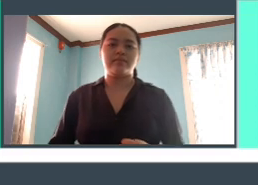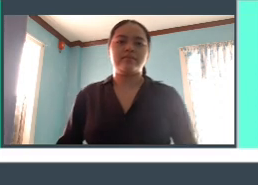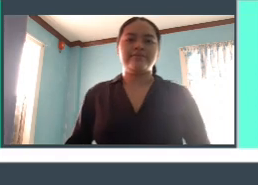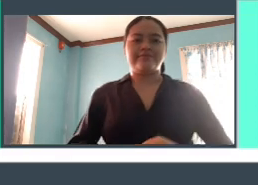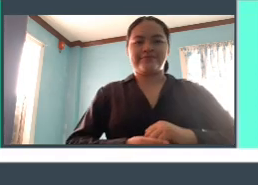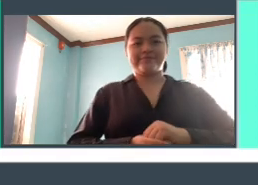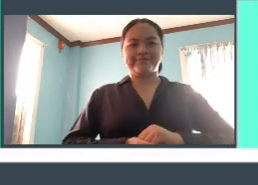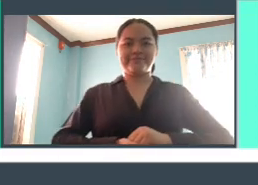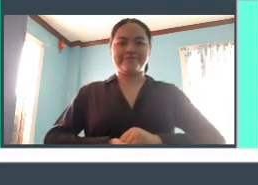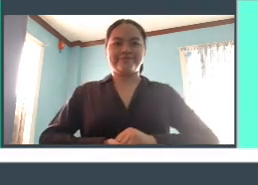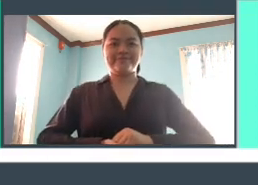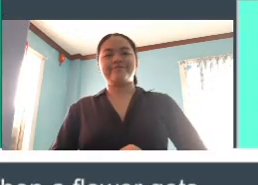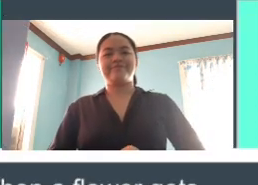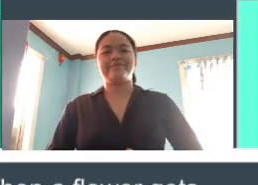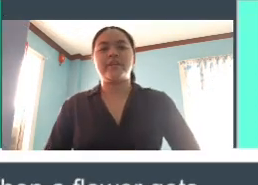animals.